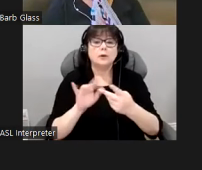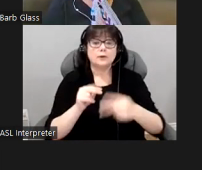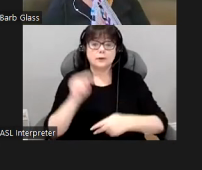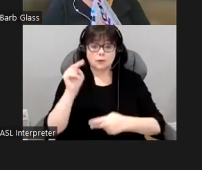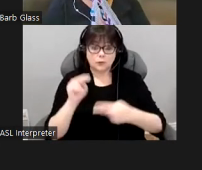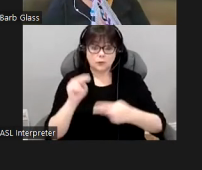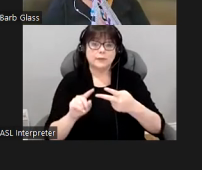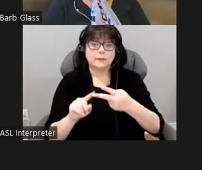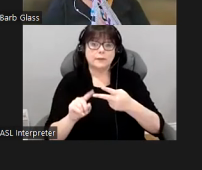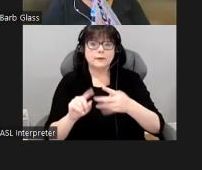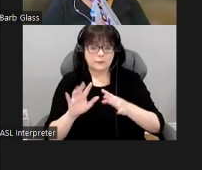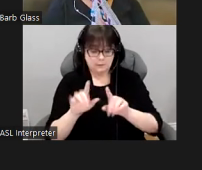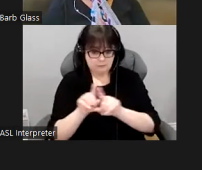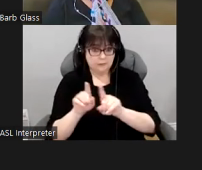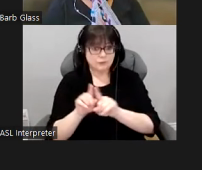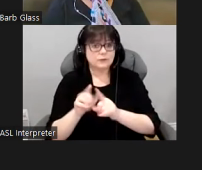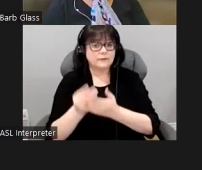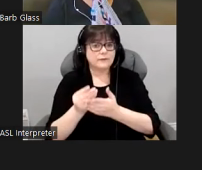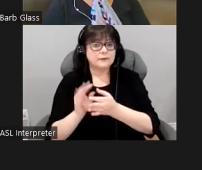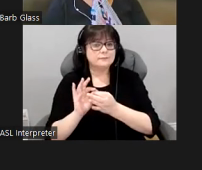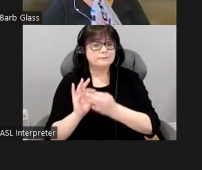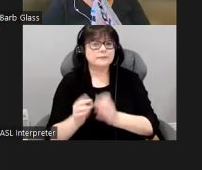around the digital delivery theme.